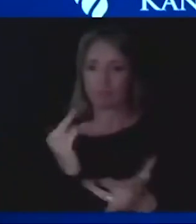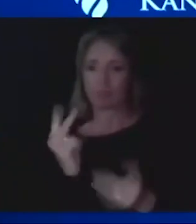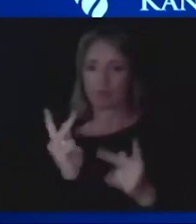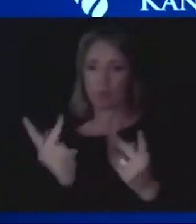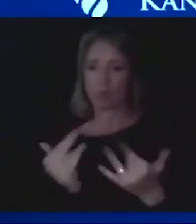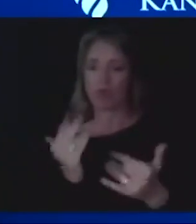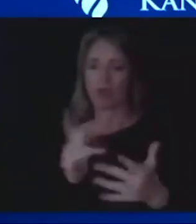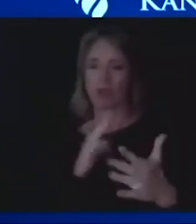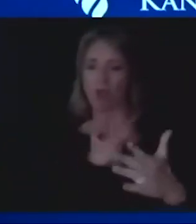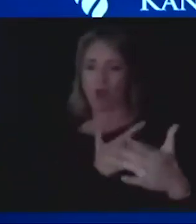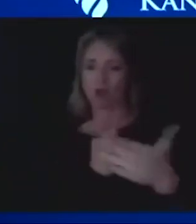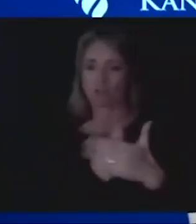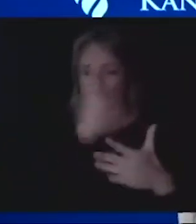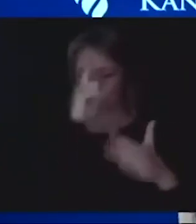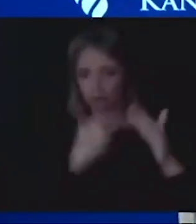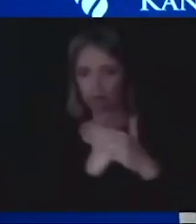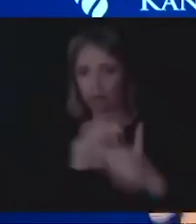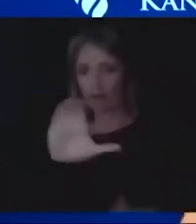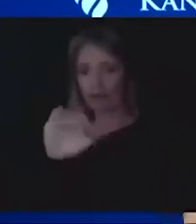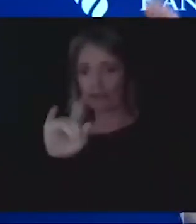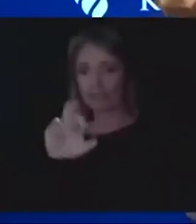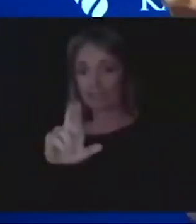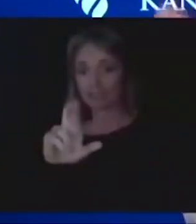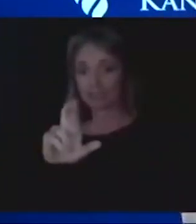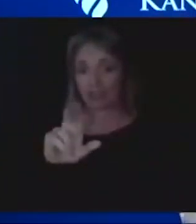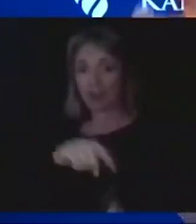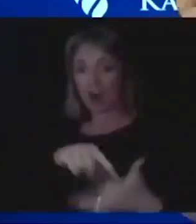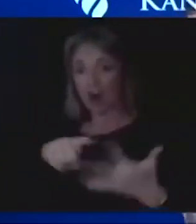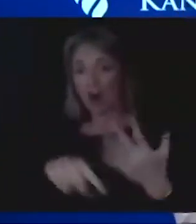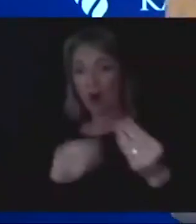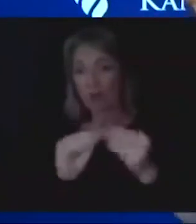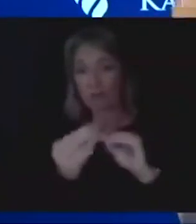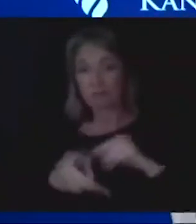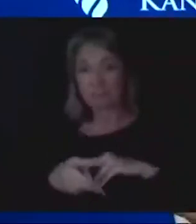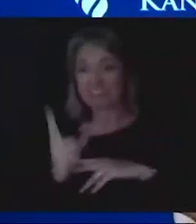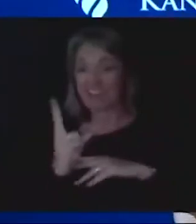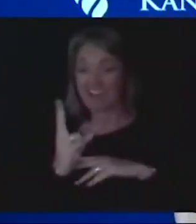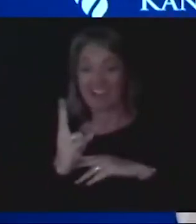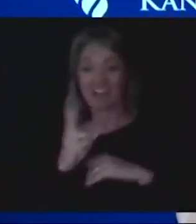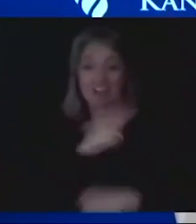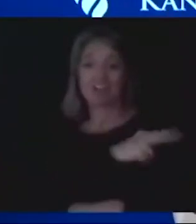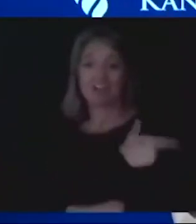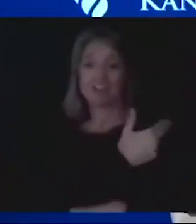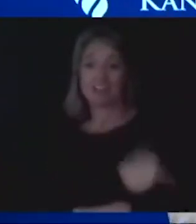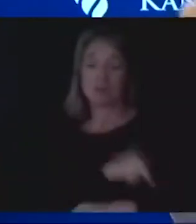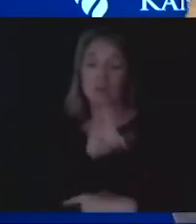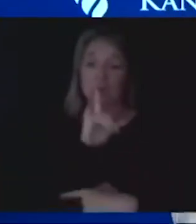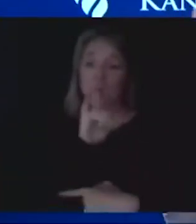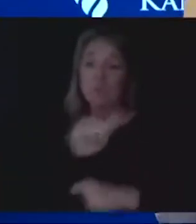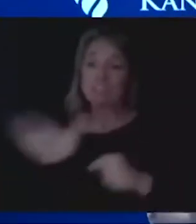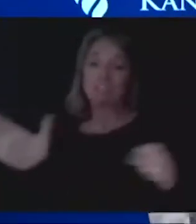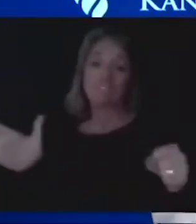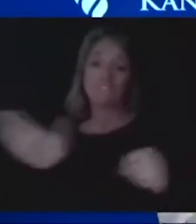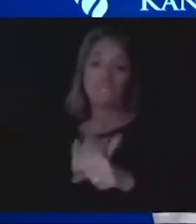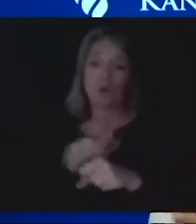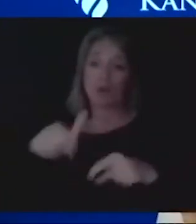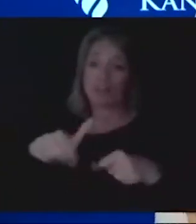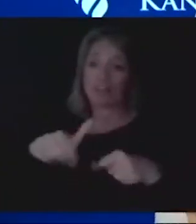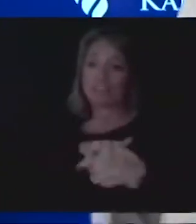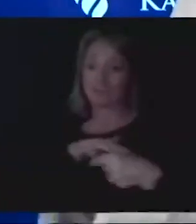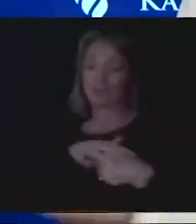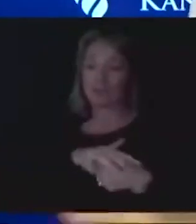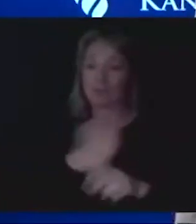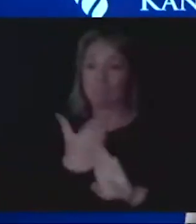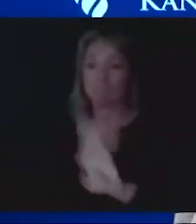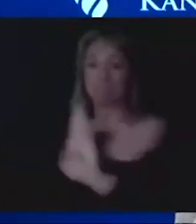stroke and cancer, and all of a sudden all the numbers were high. So the hospitals were really full in this area before this wave of COVID.